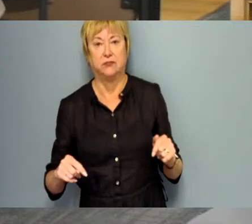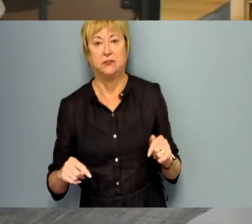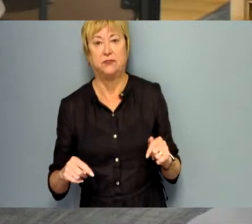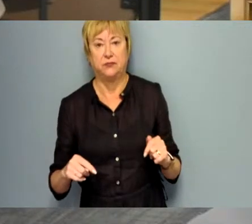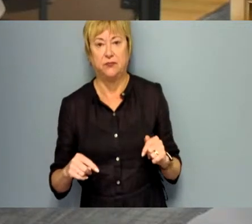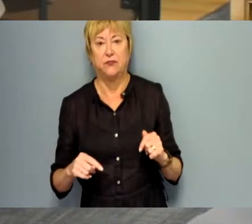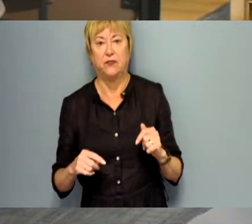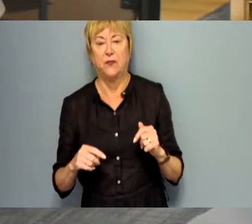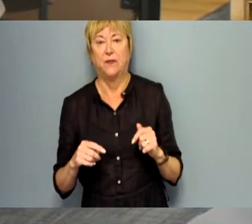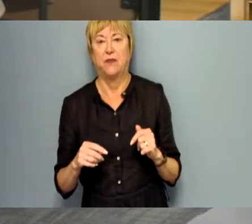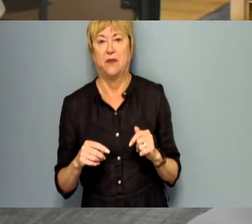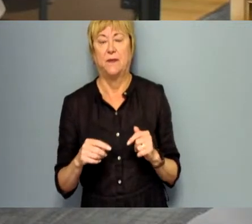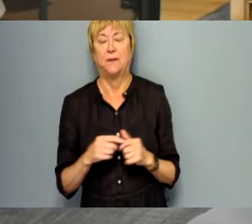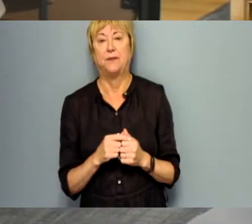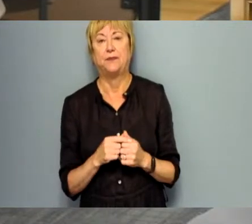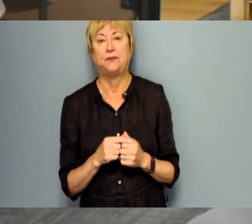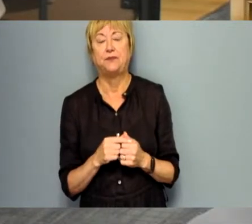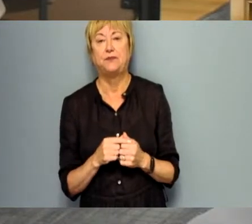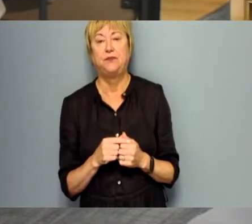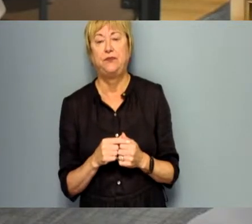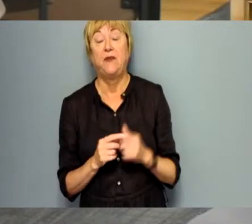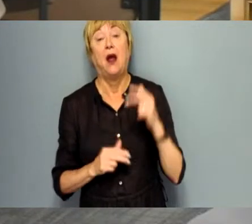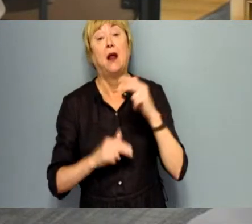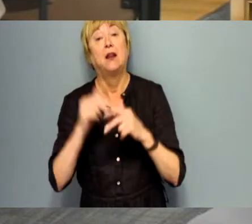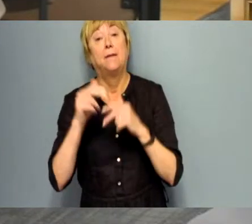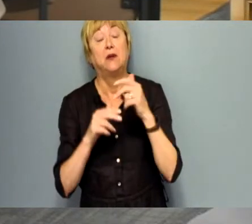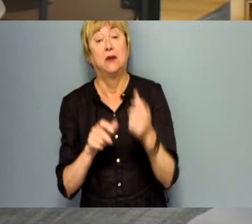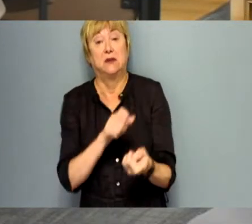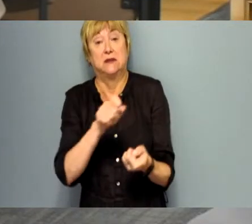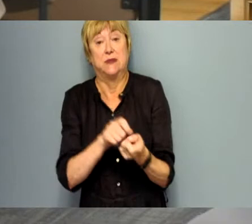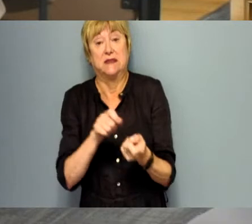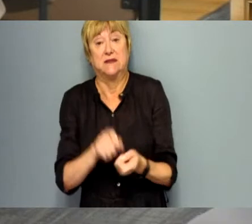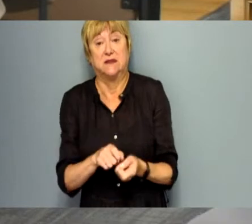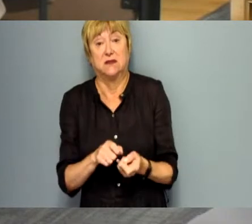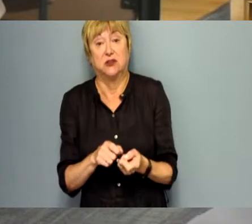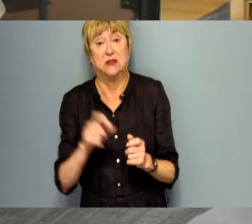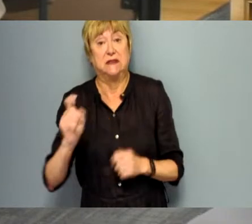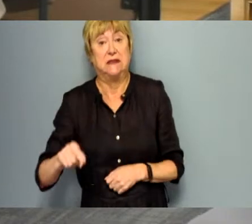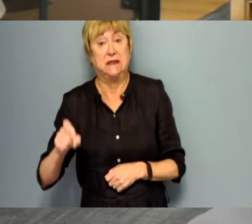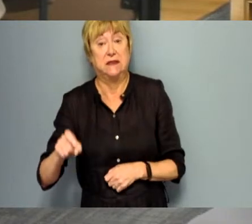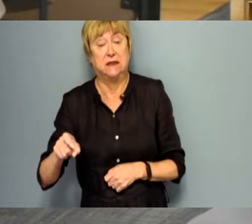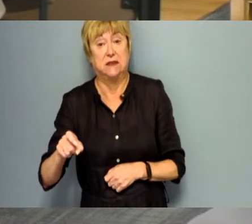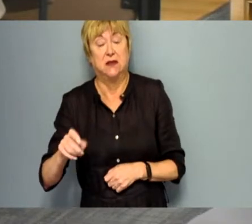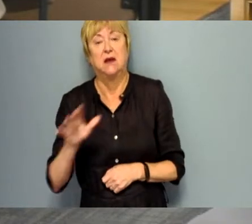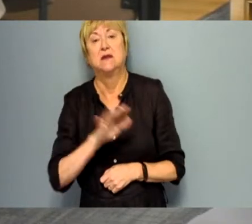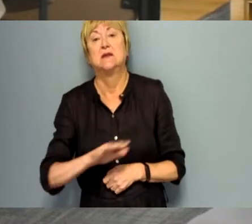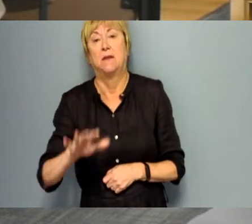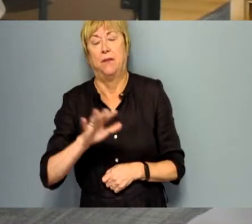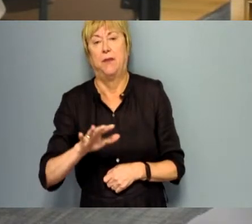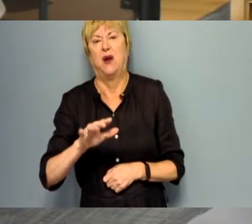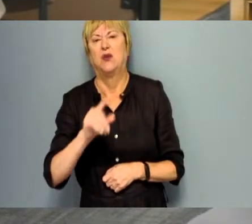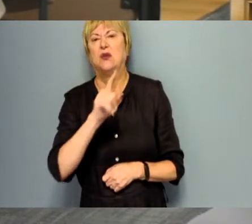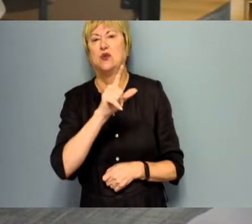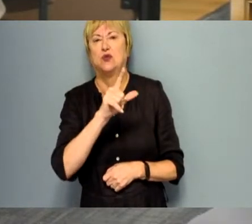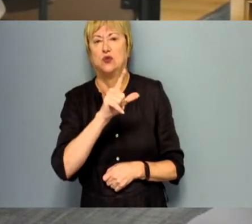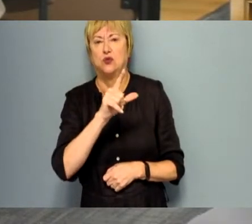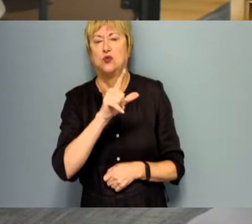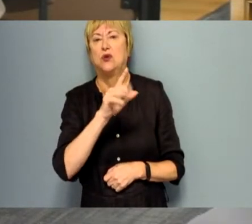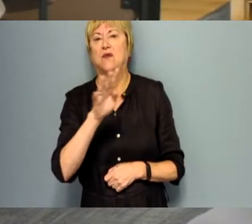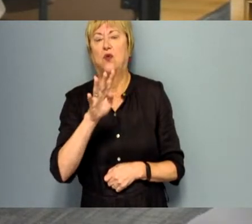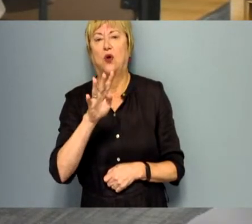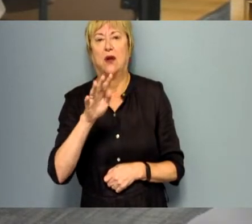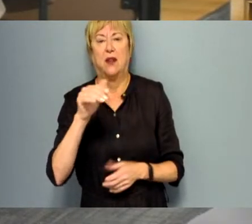build the project. The building specifications, it's about 24,000 square feet,